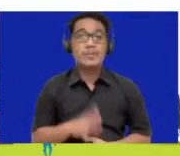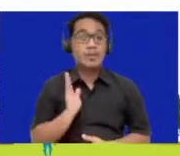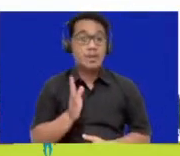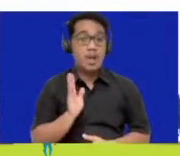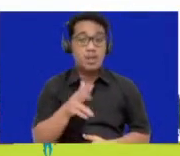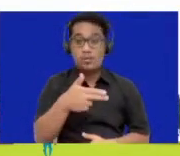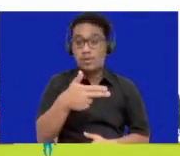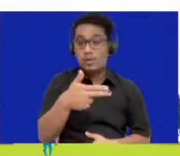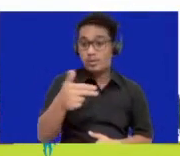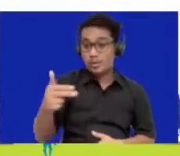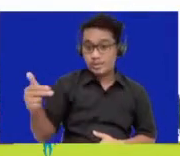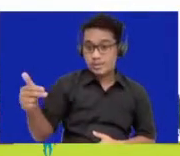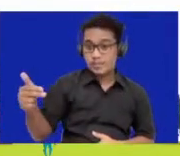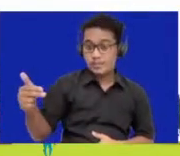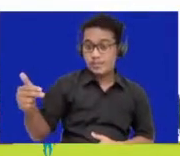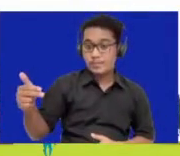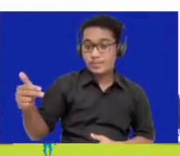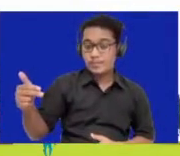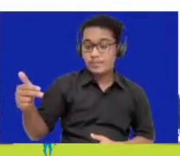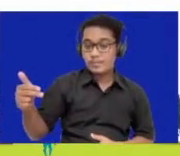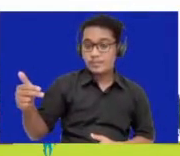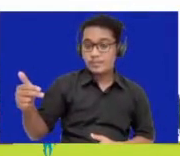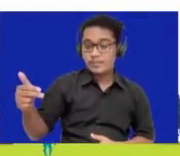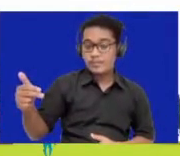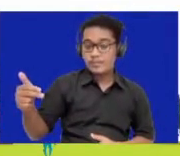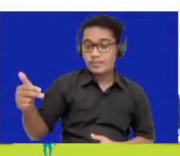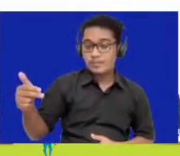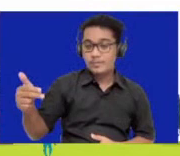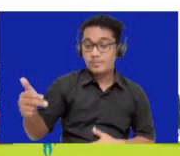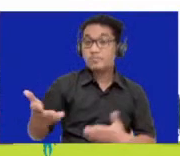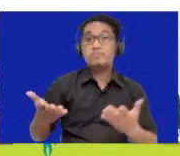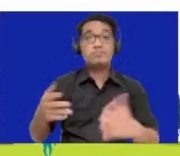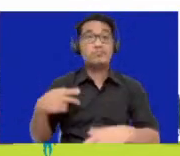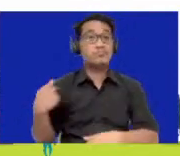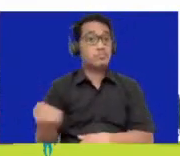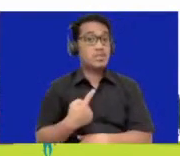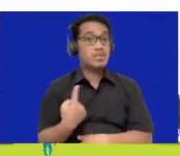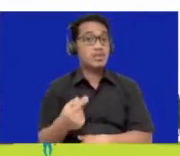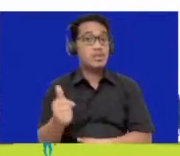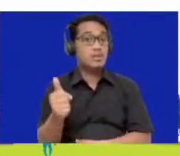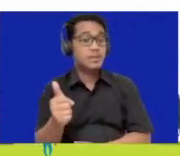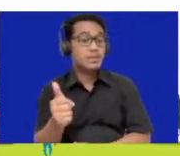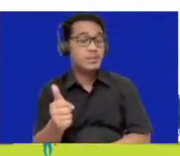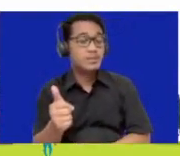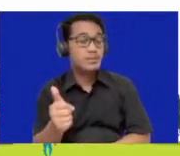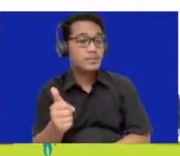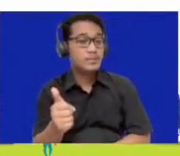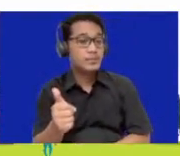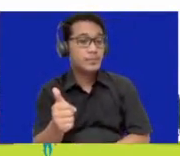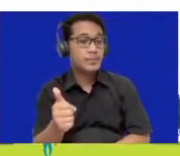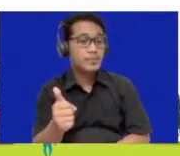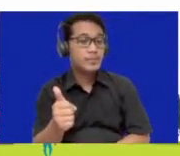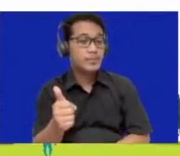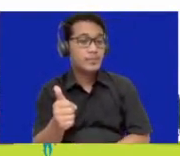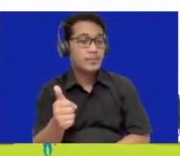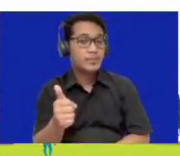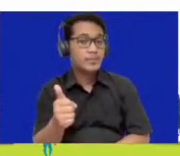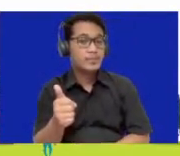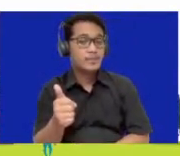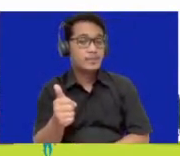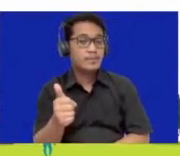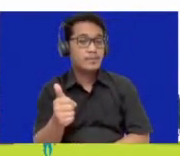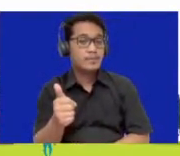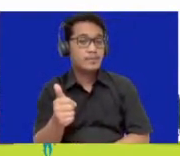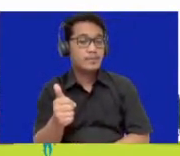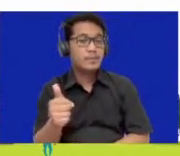could try to bring together the governments of Bangladesh and Indonesia